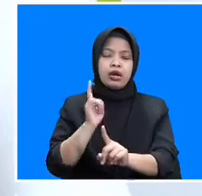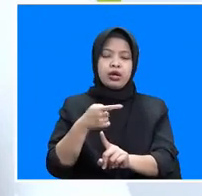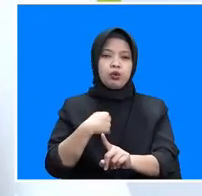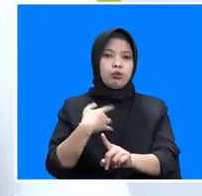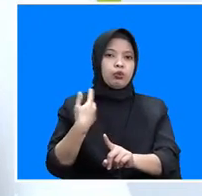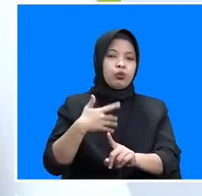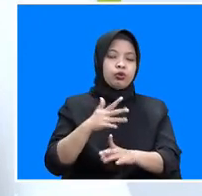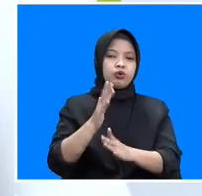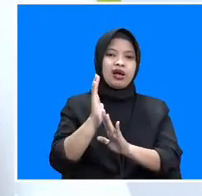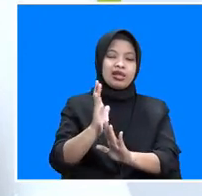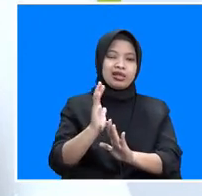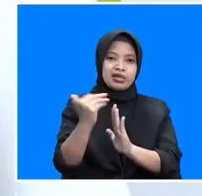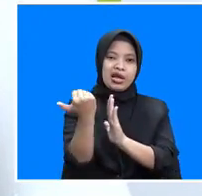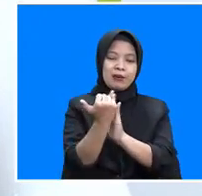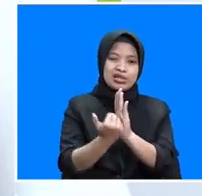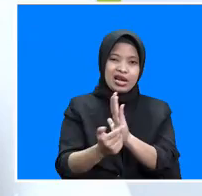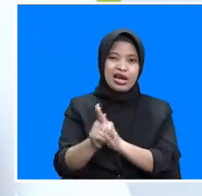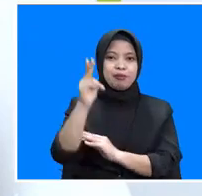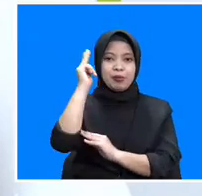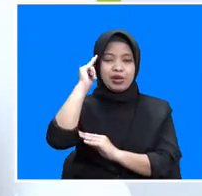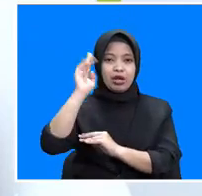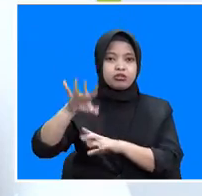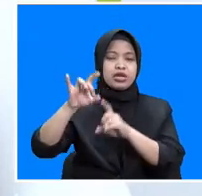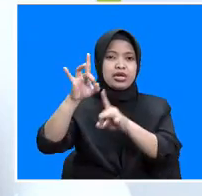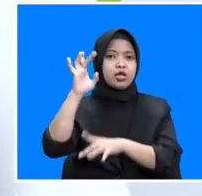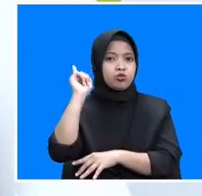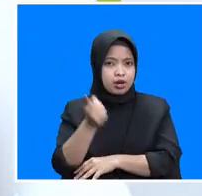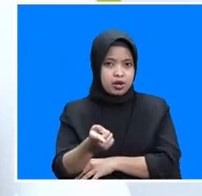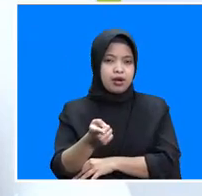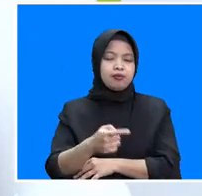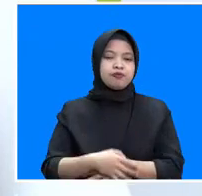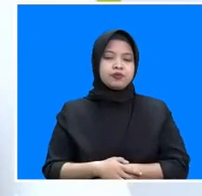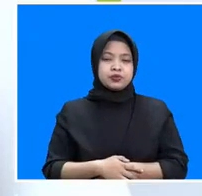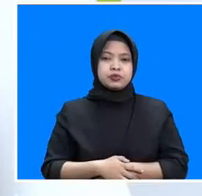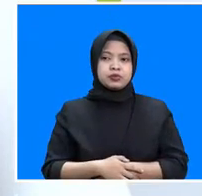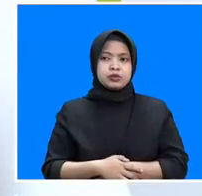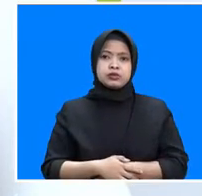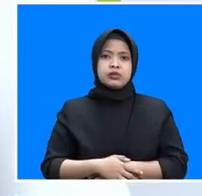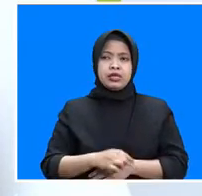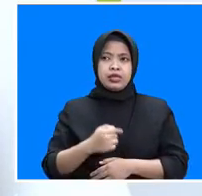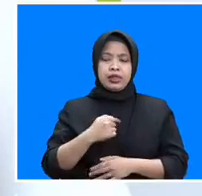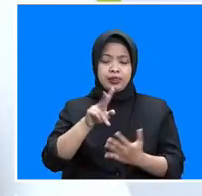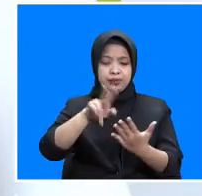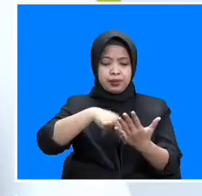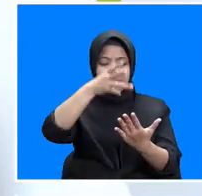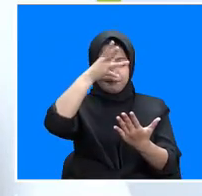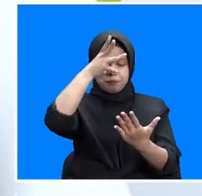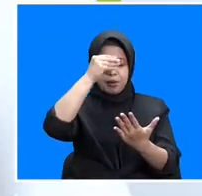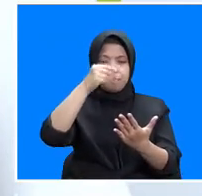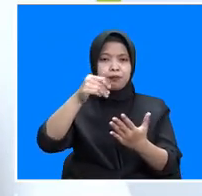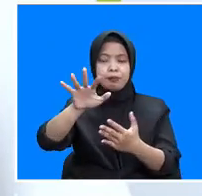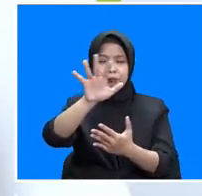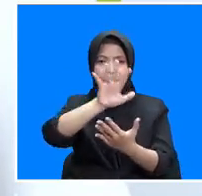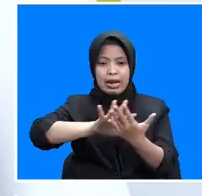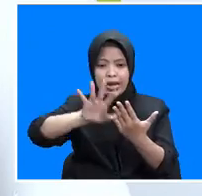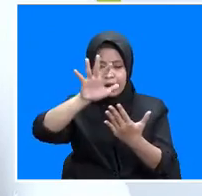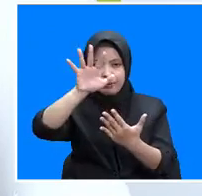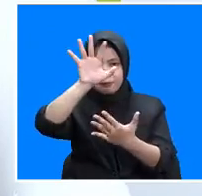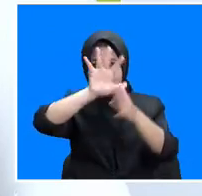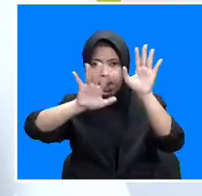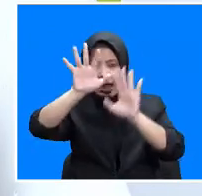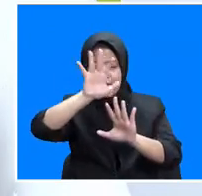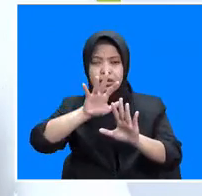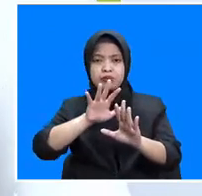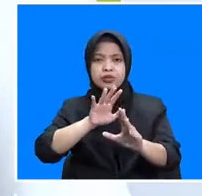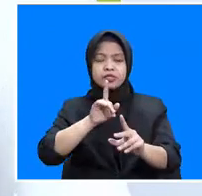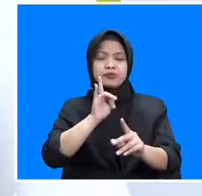government policy in relation to this. But what I do understand is from a close contact perspective, if you